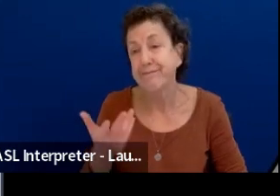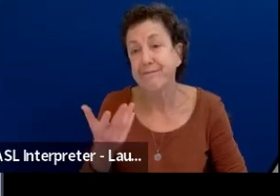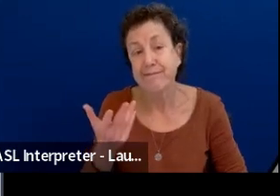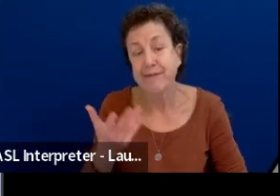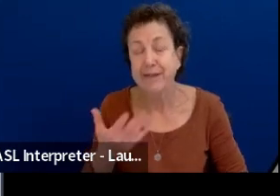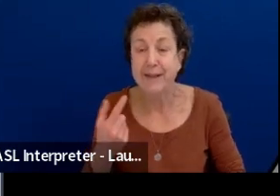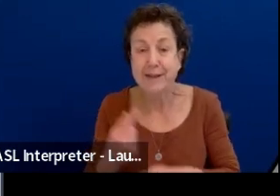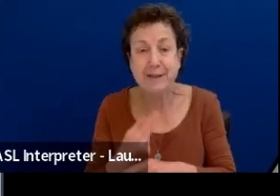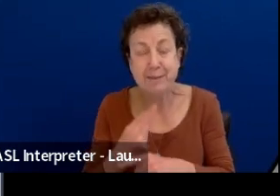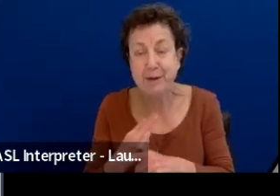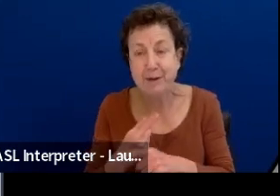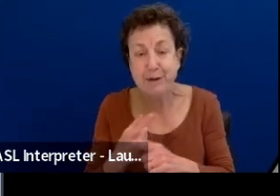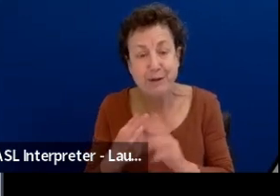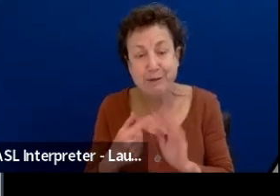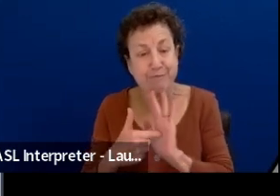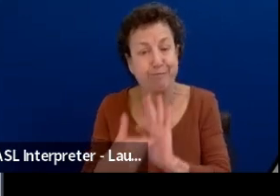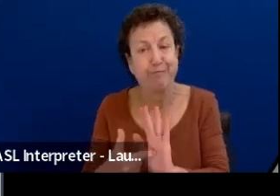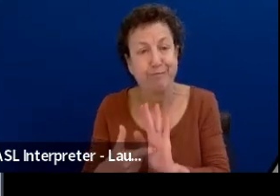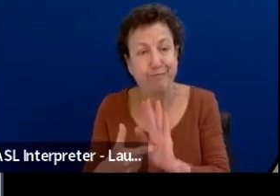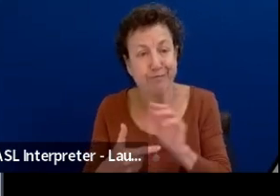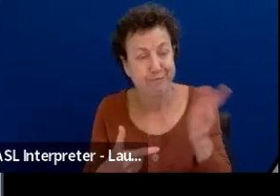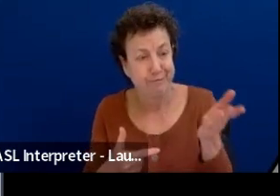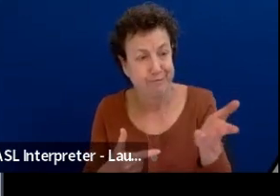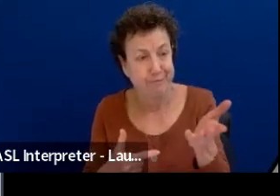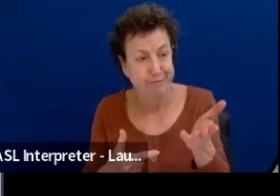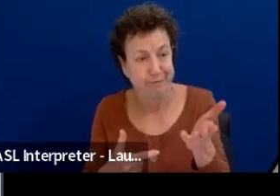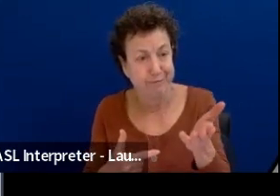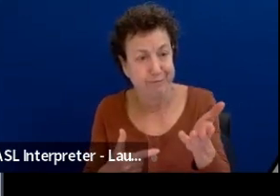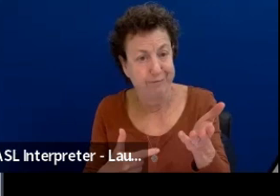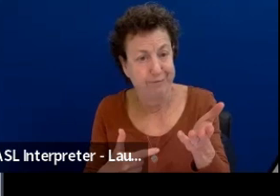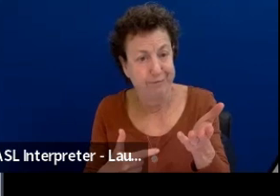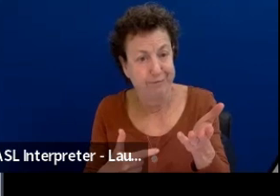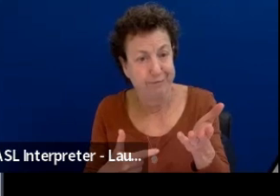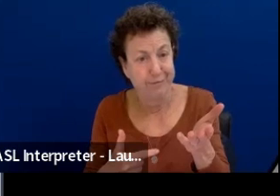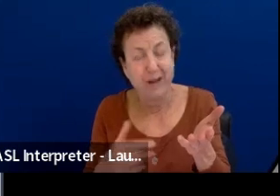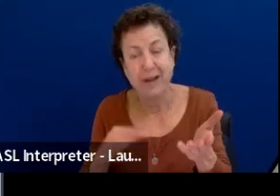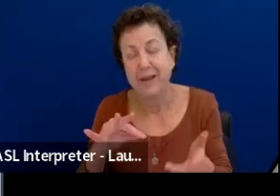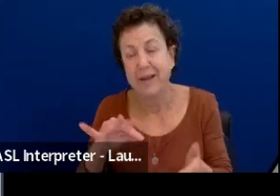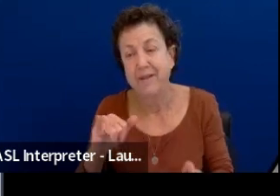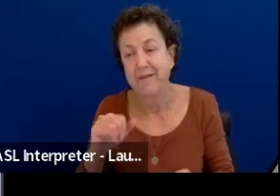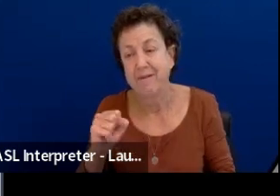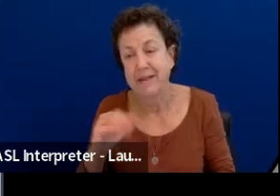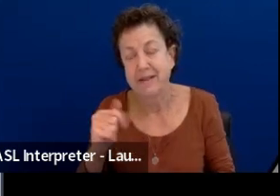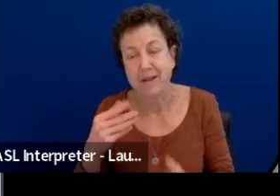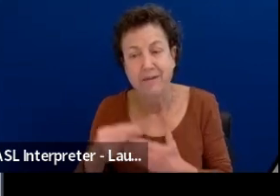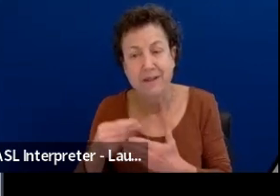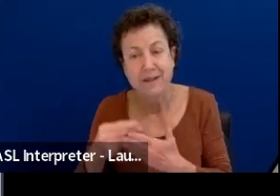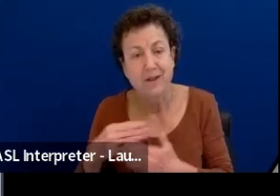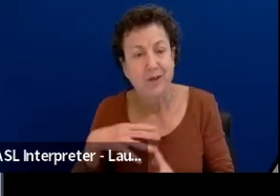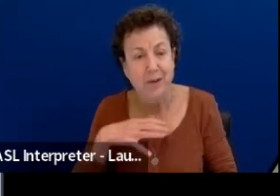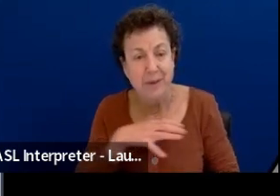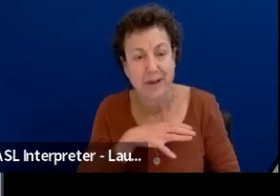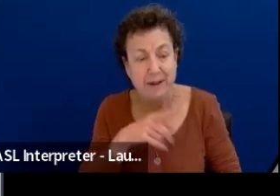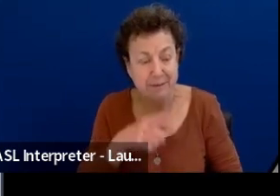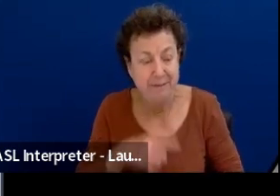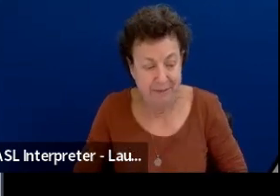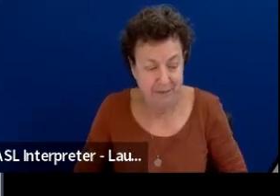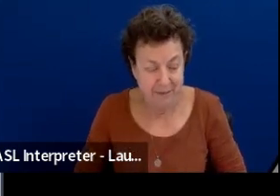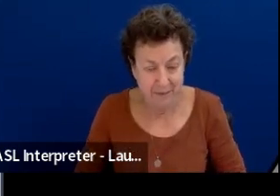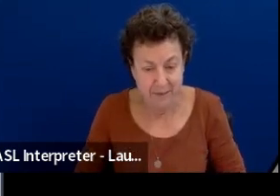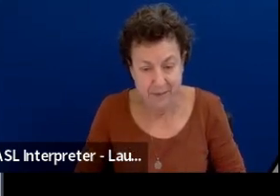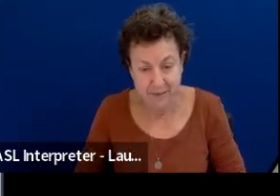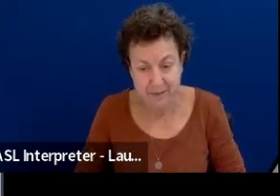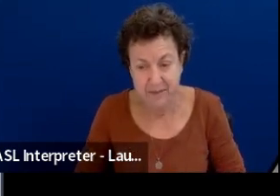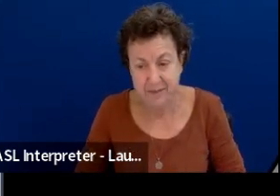typical broadcast of the fiscal committee right here. And